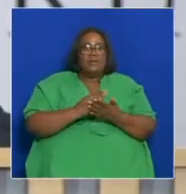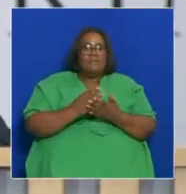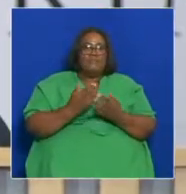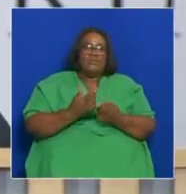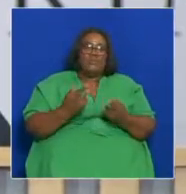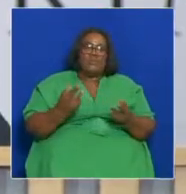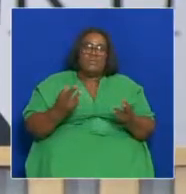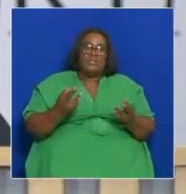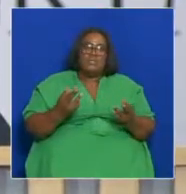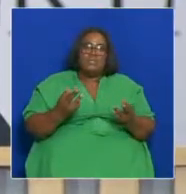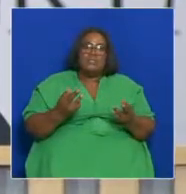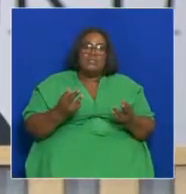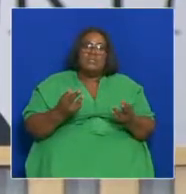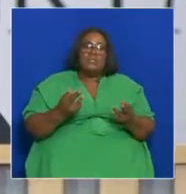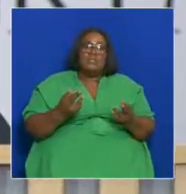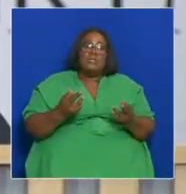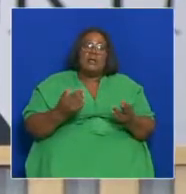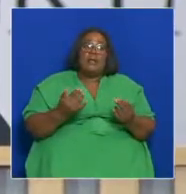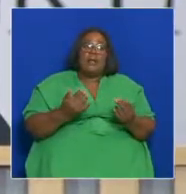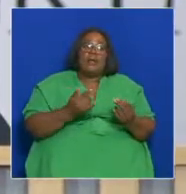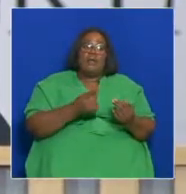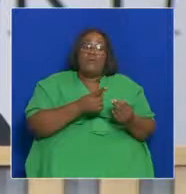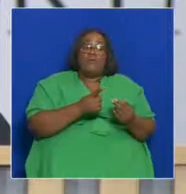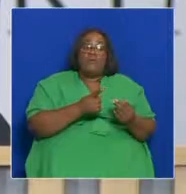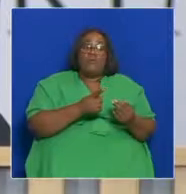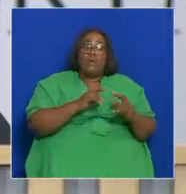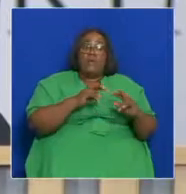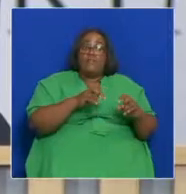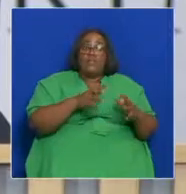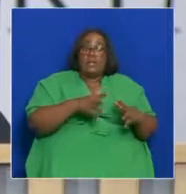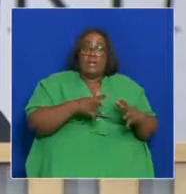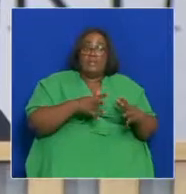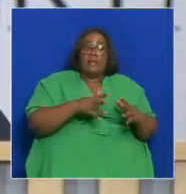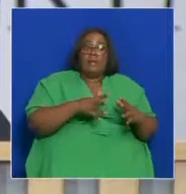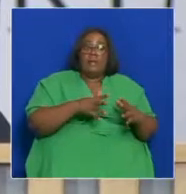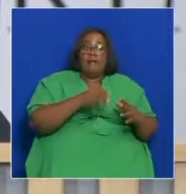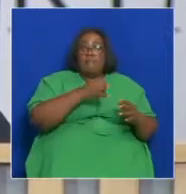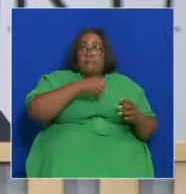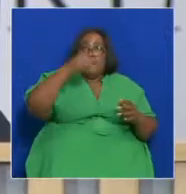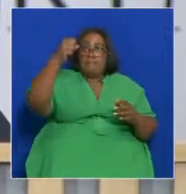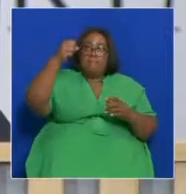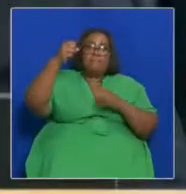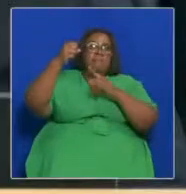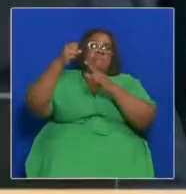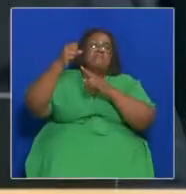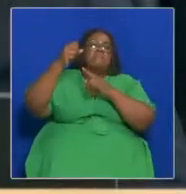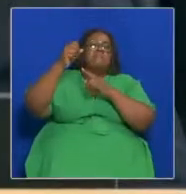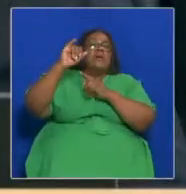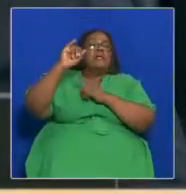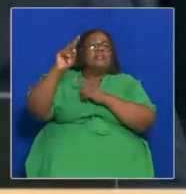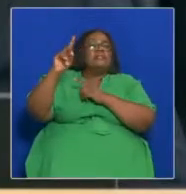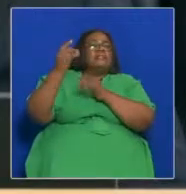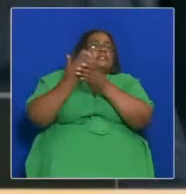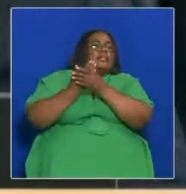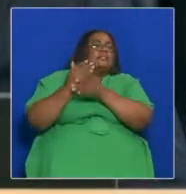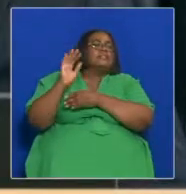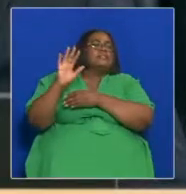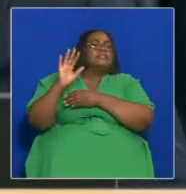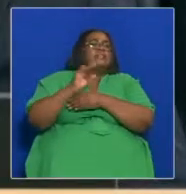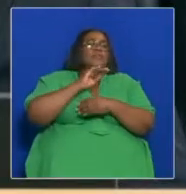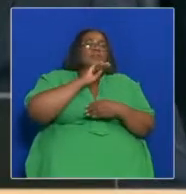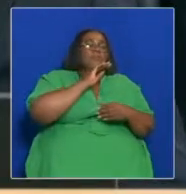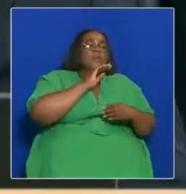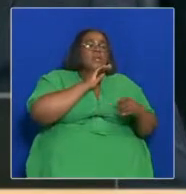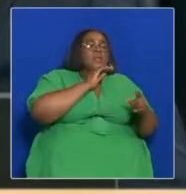those matters. And by that, sorry, and by that you mean they will be taken out of